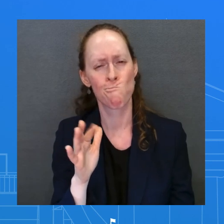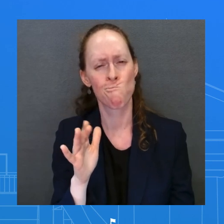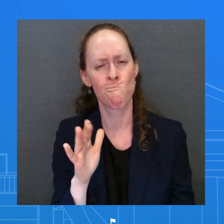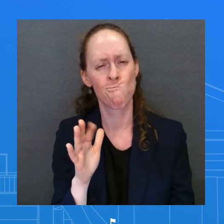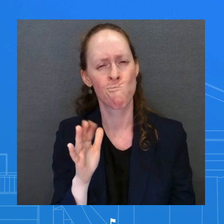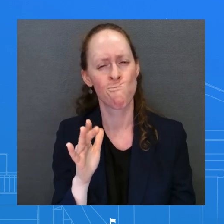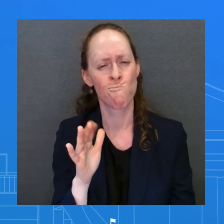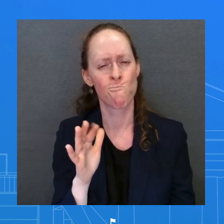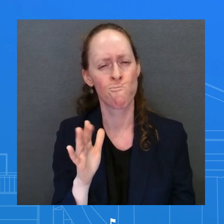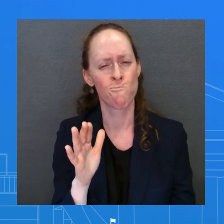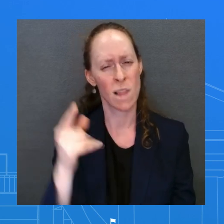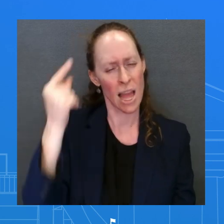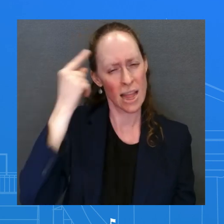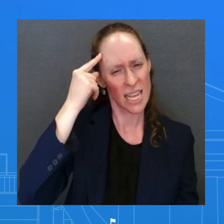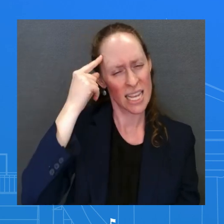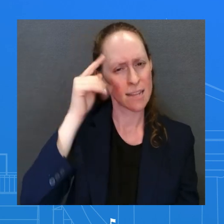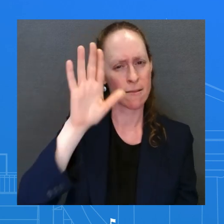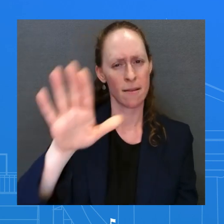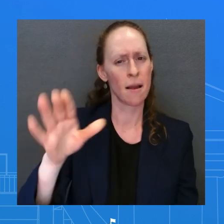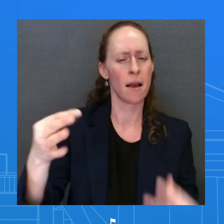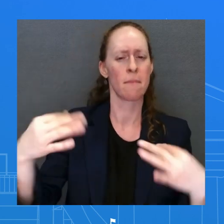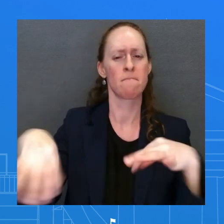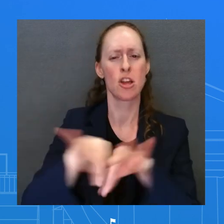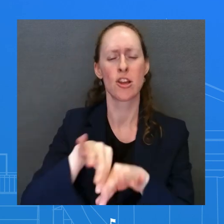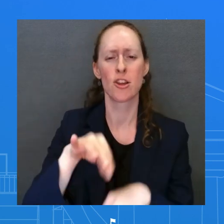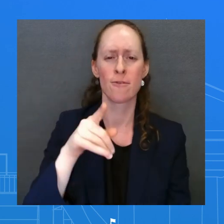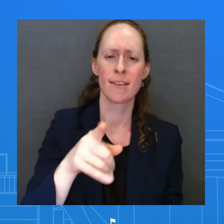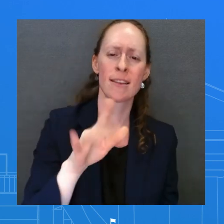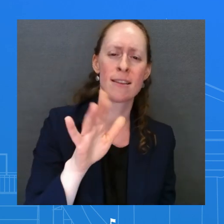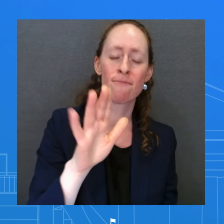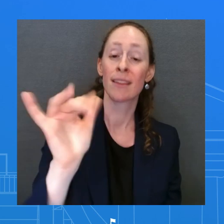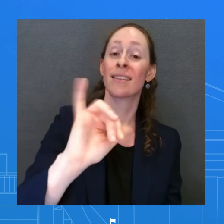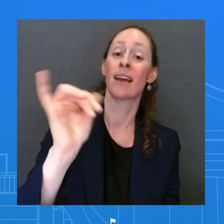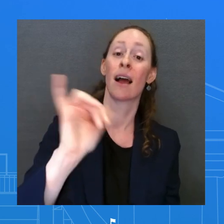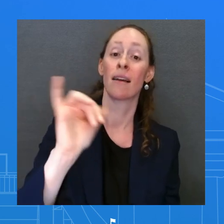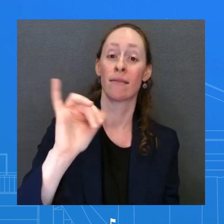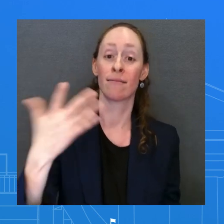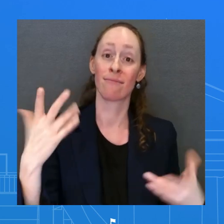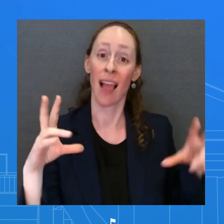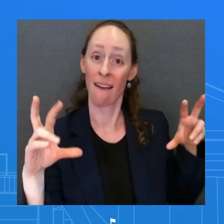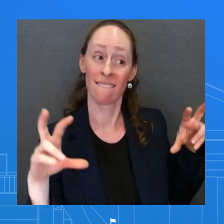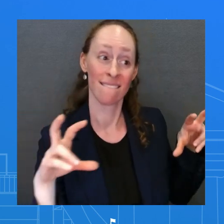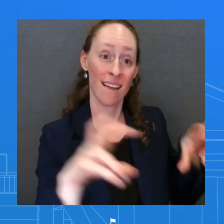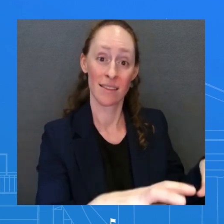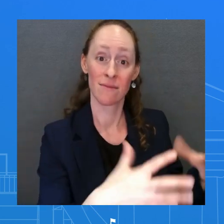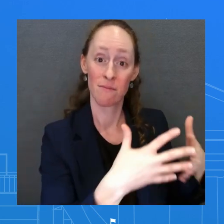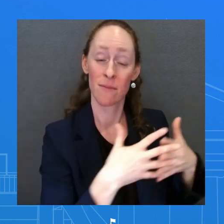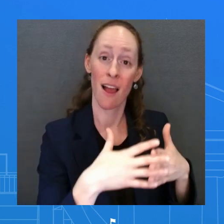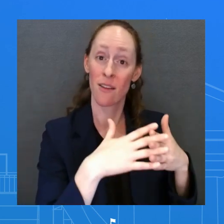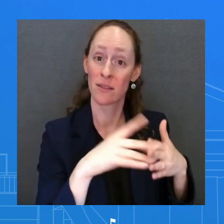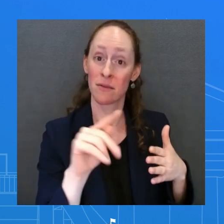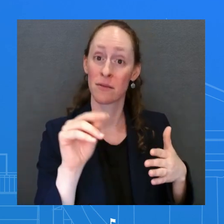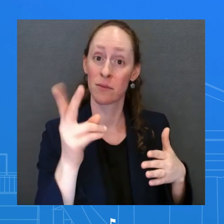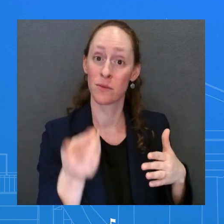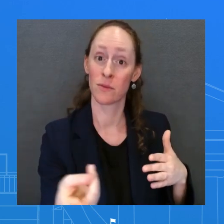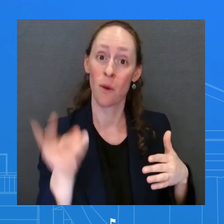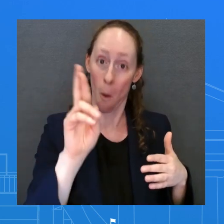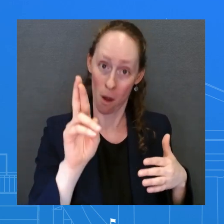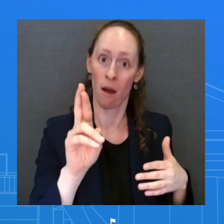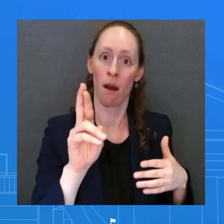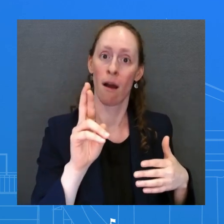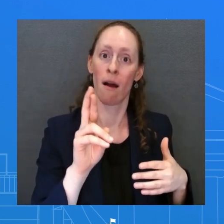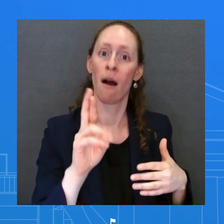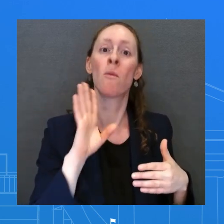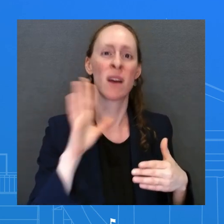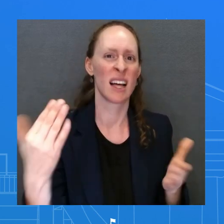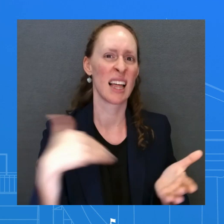of the kickoff of the Invest in America, right? This is the second tour. We've heard us say that we're about to kick off the second tour. And so the president wanted to